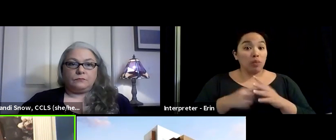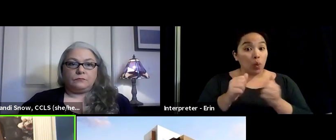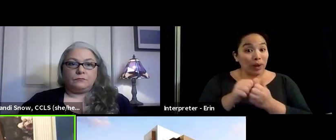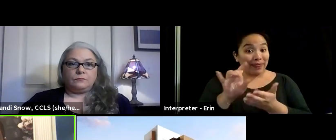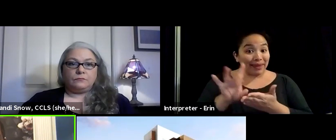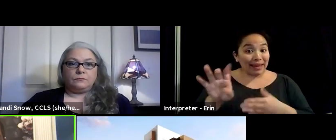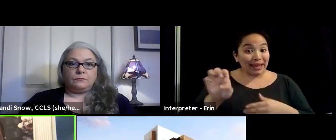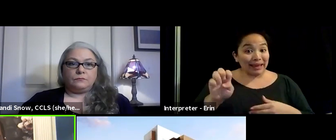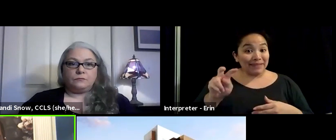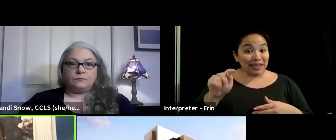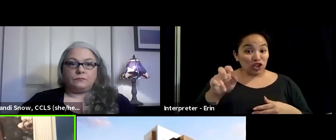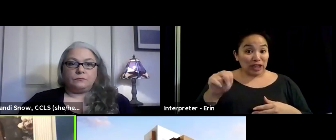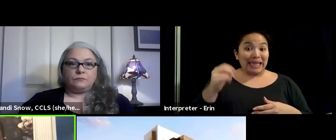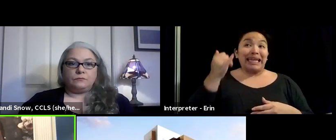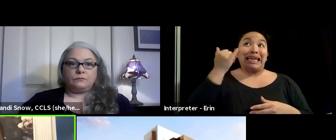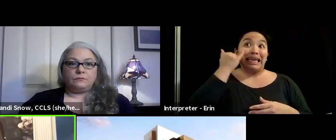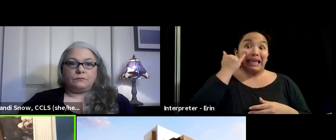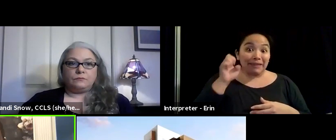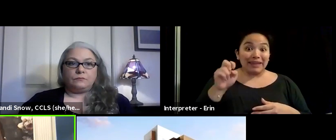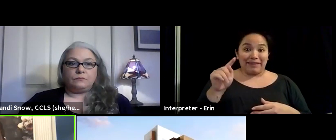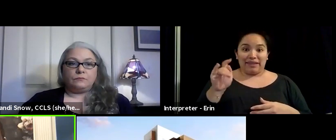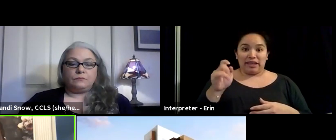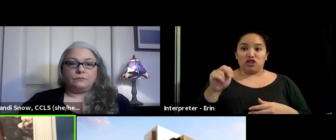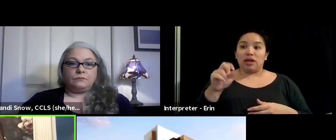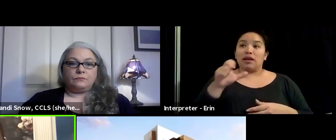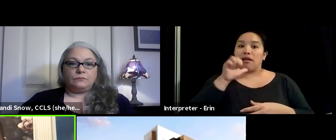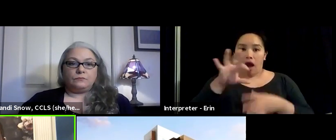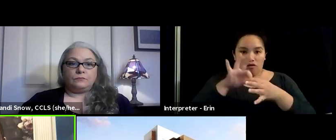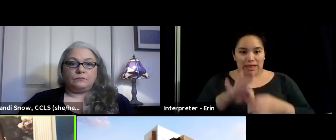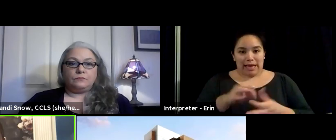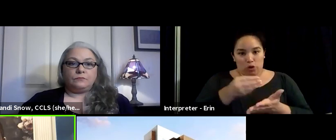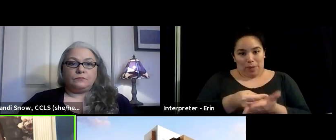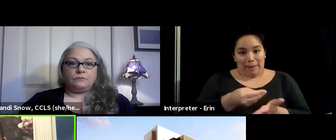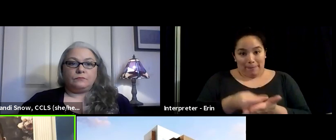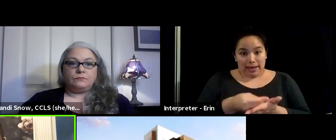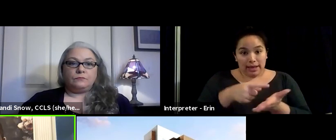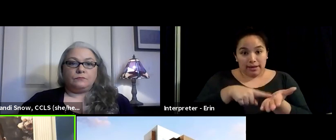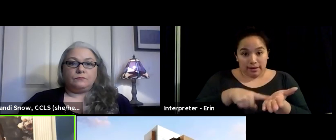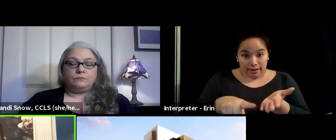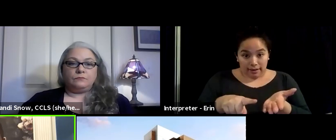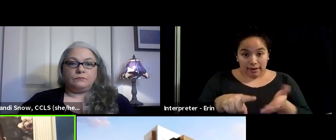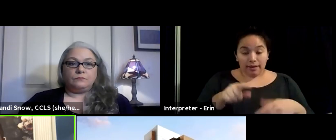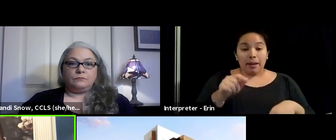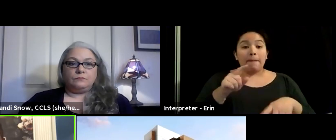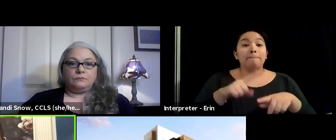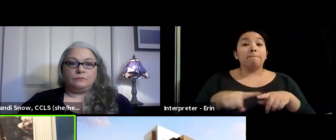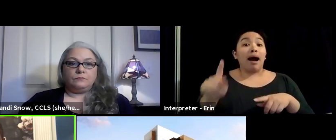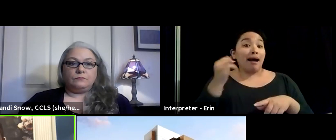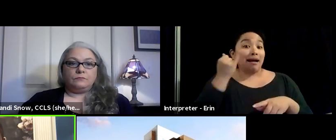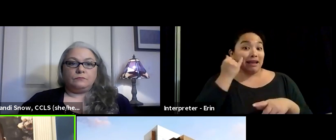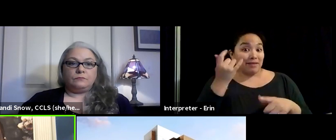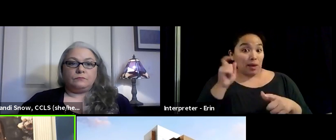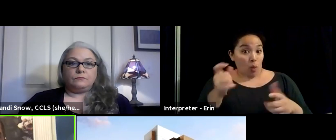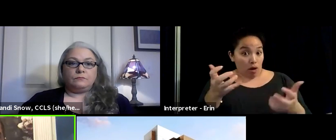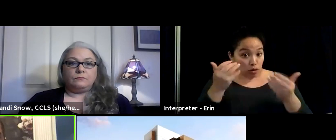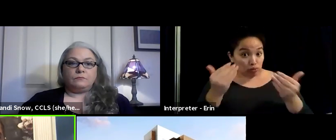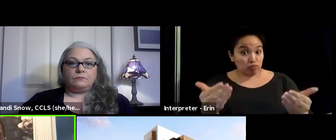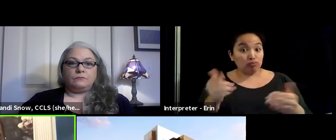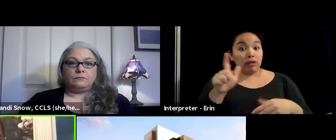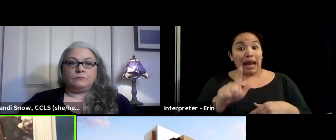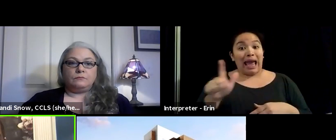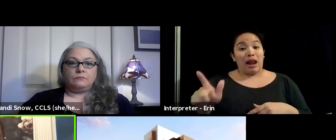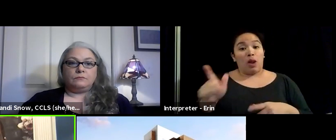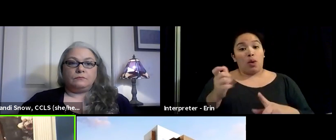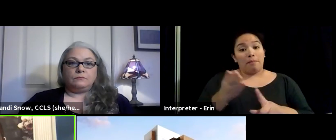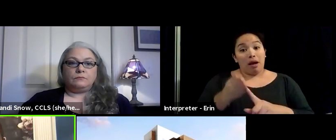the grounds for eviction is non-payment of rent or other charges. But to do so, landlords must serve a notice